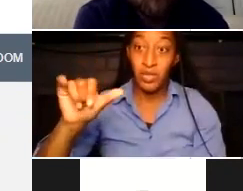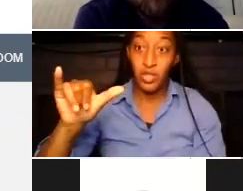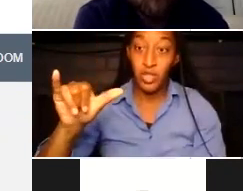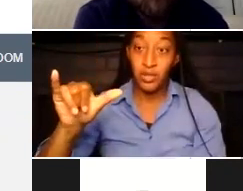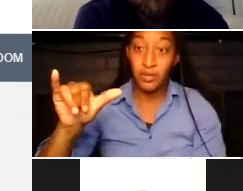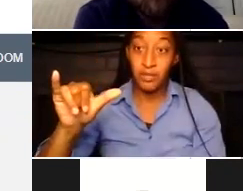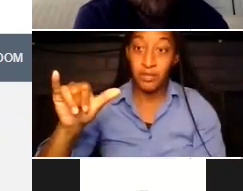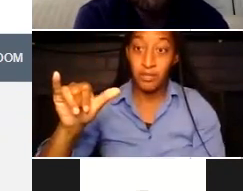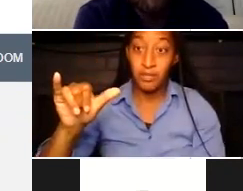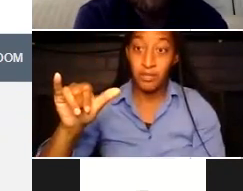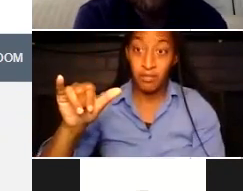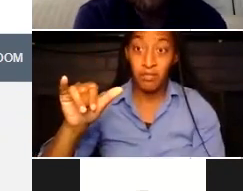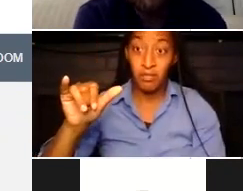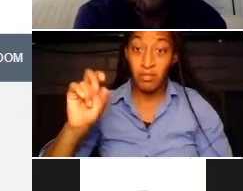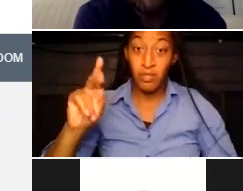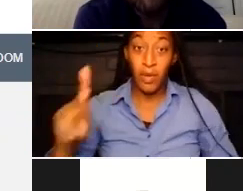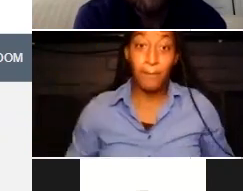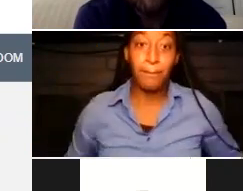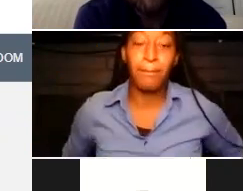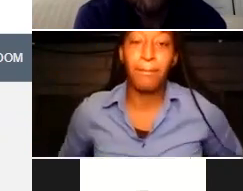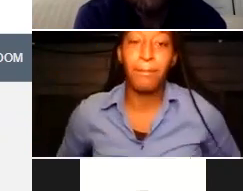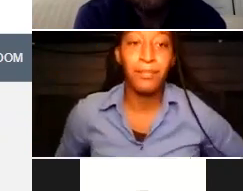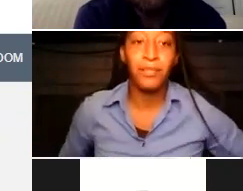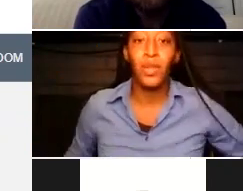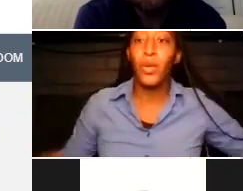energy in physics are